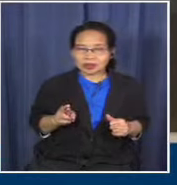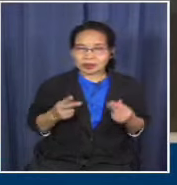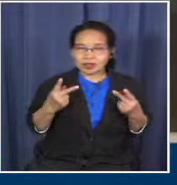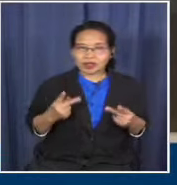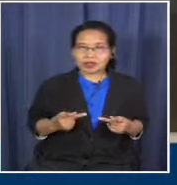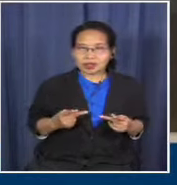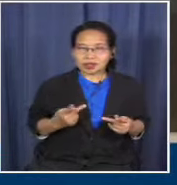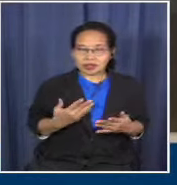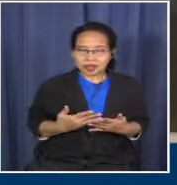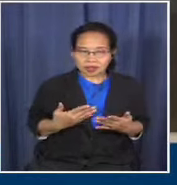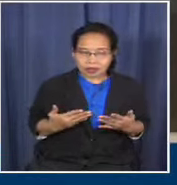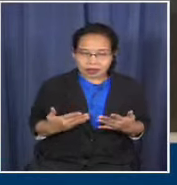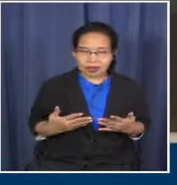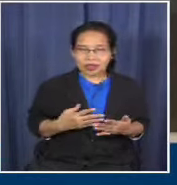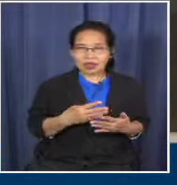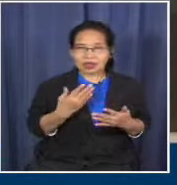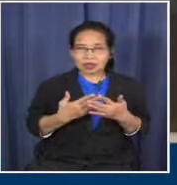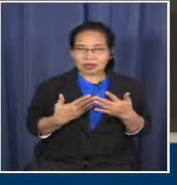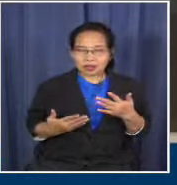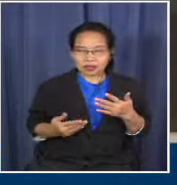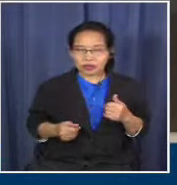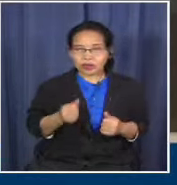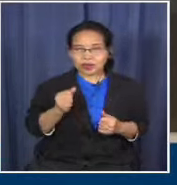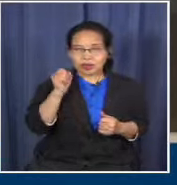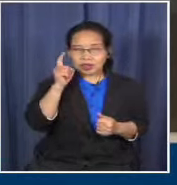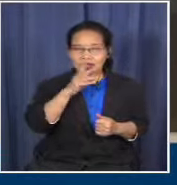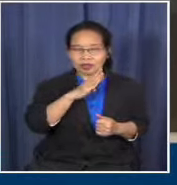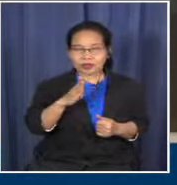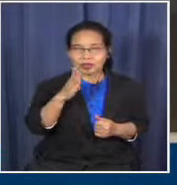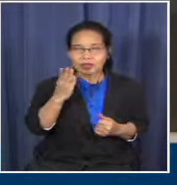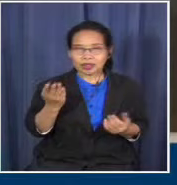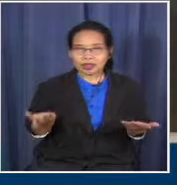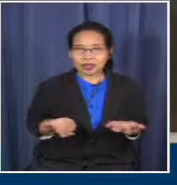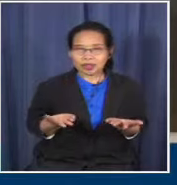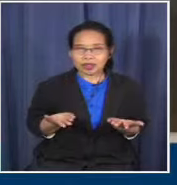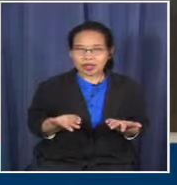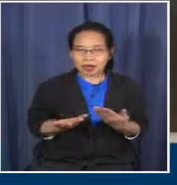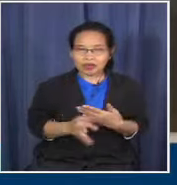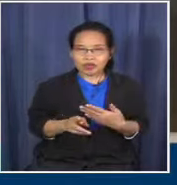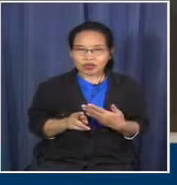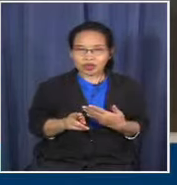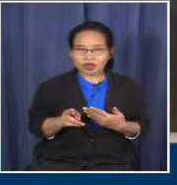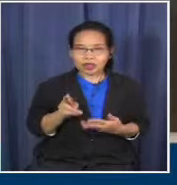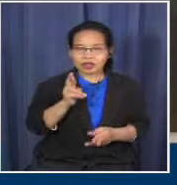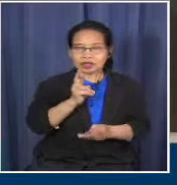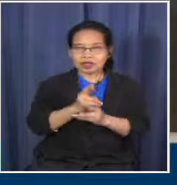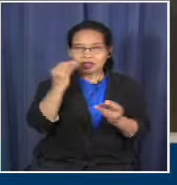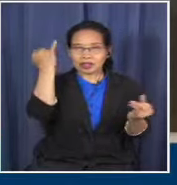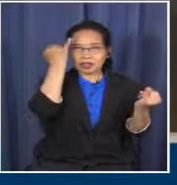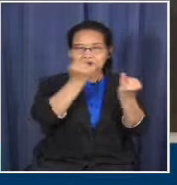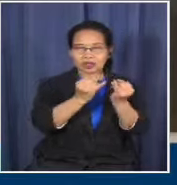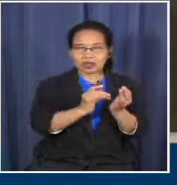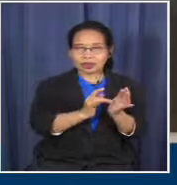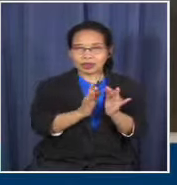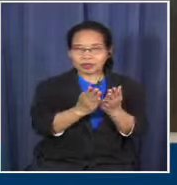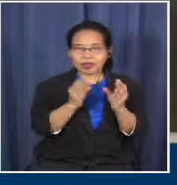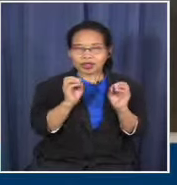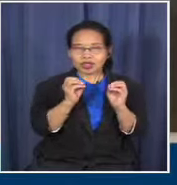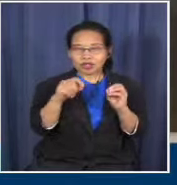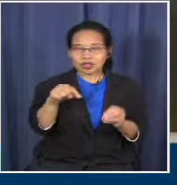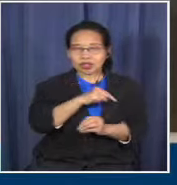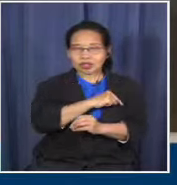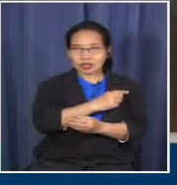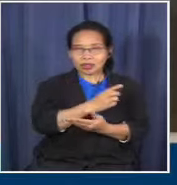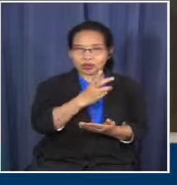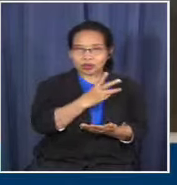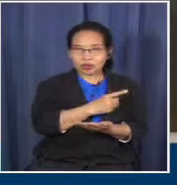present things, and things which shall be hereafter. The real intention of the Bible is to teach us the